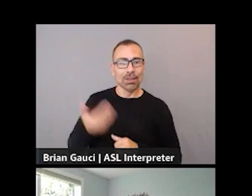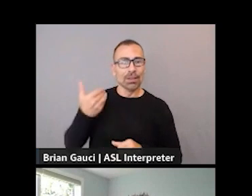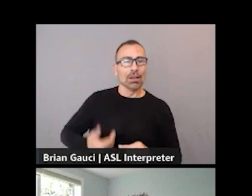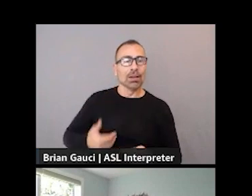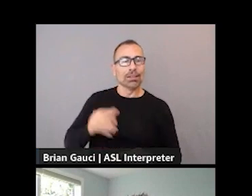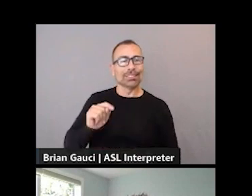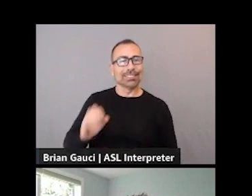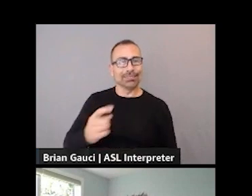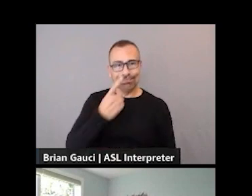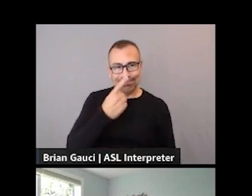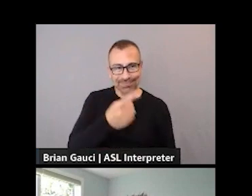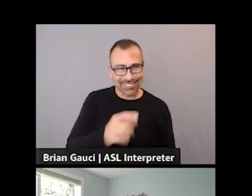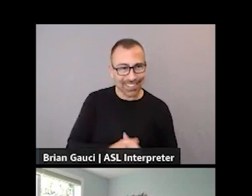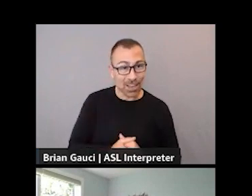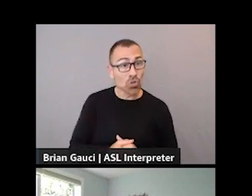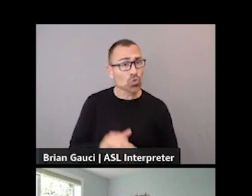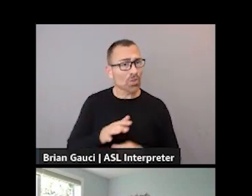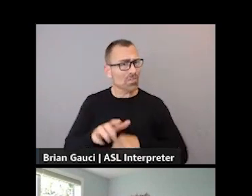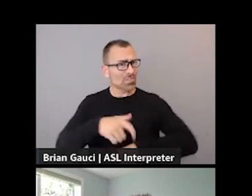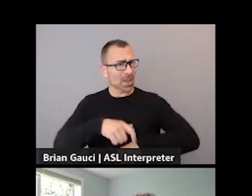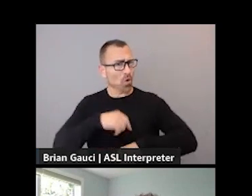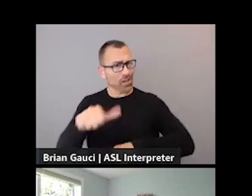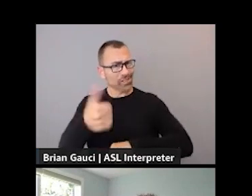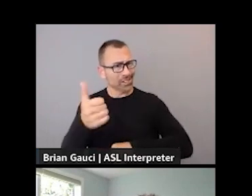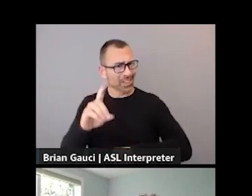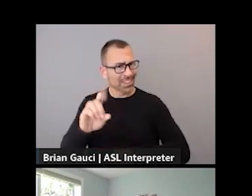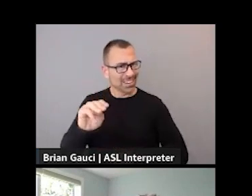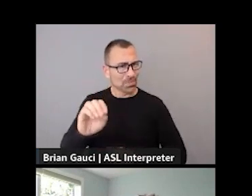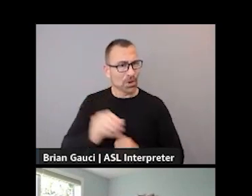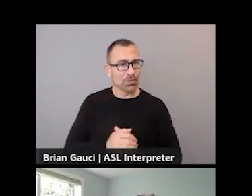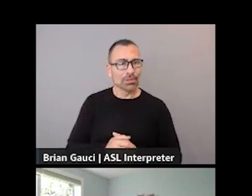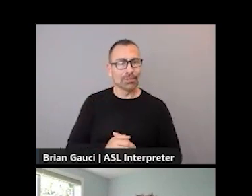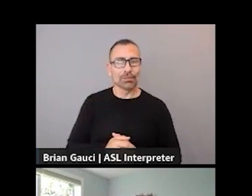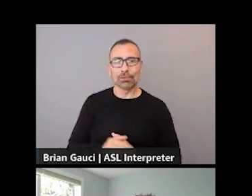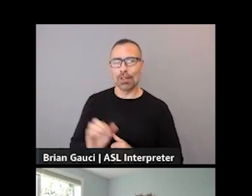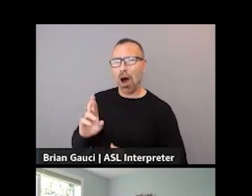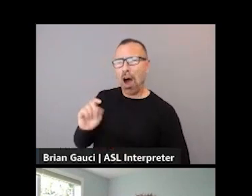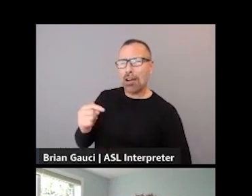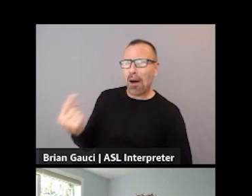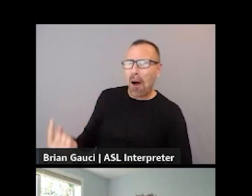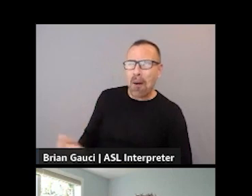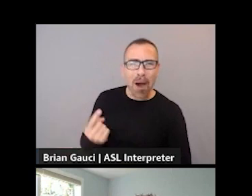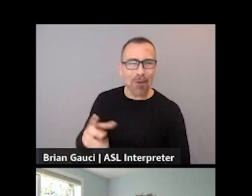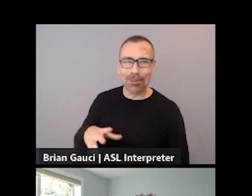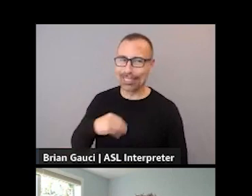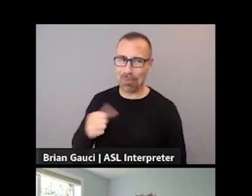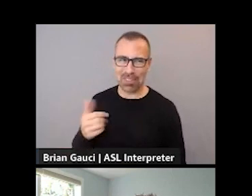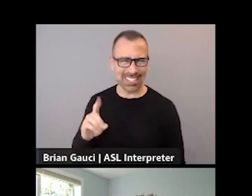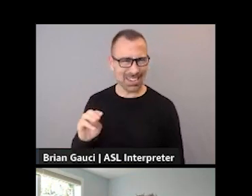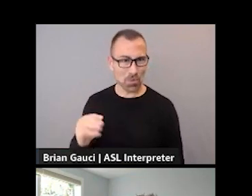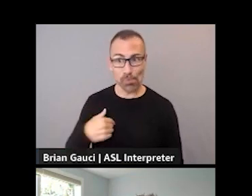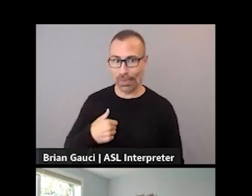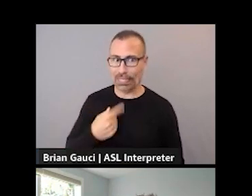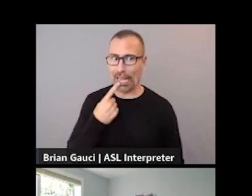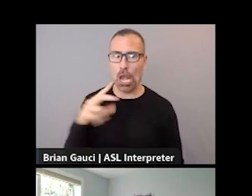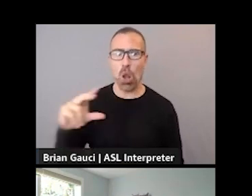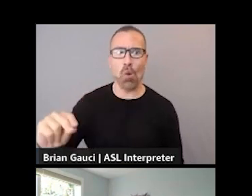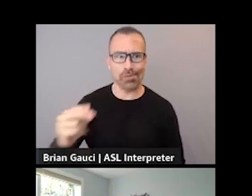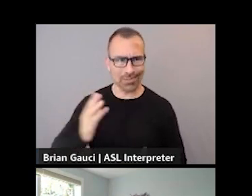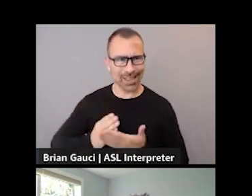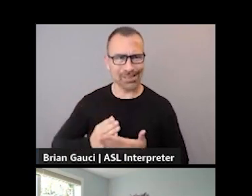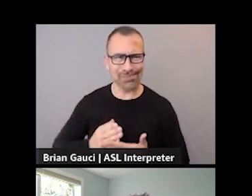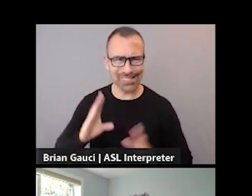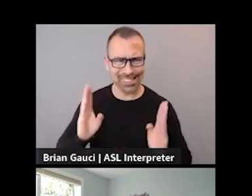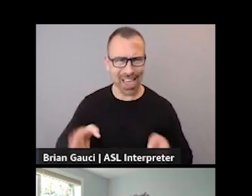another little fun demo here? I'm always game for another demo. So I'm not going to stop a demo. All right. So what we're going to do